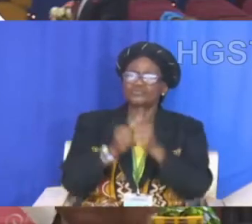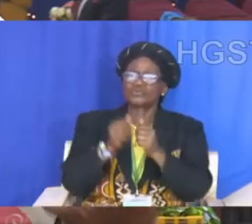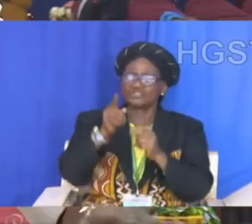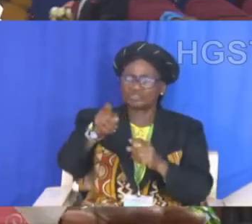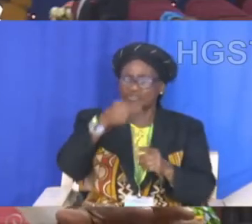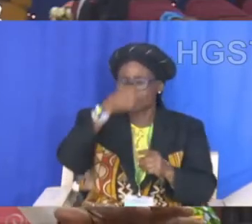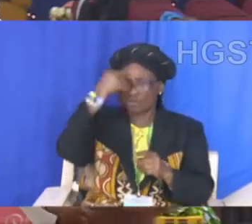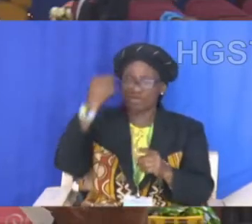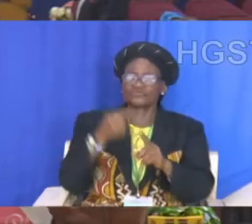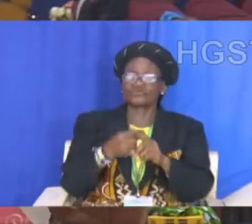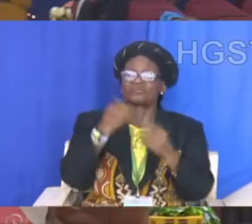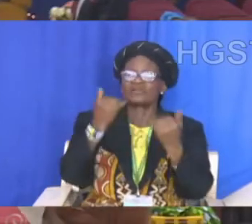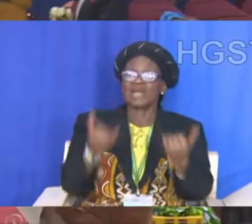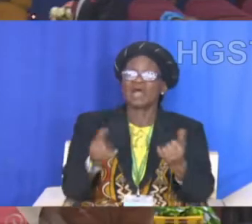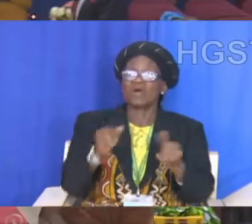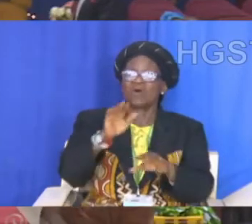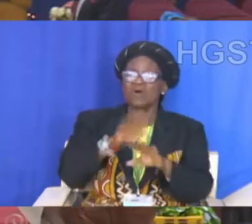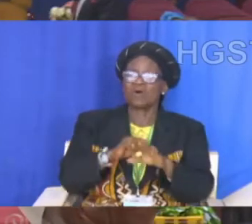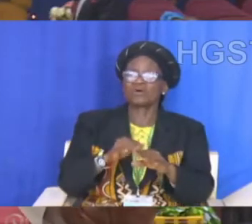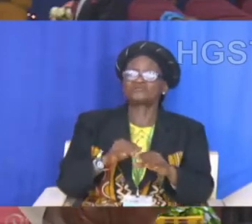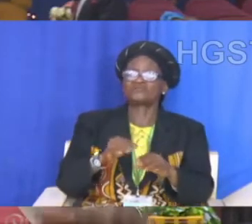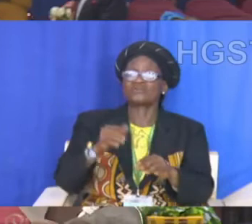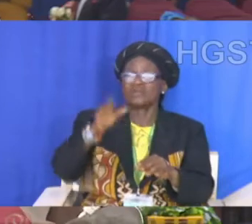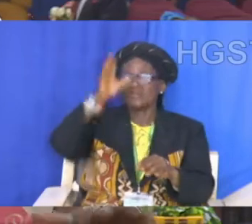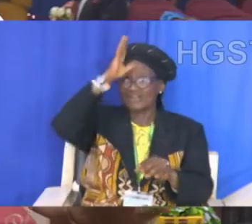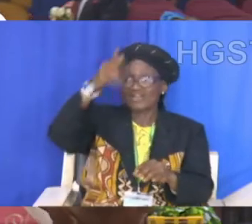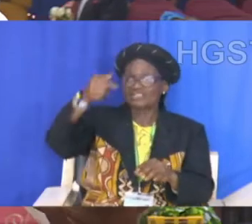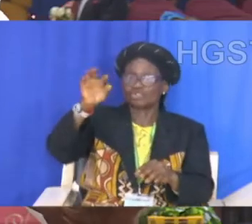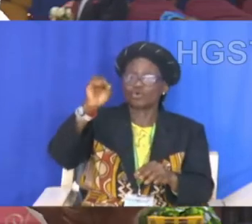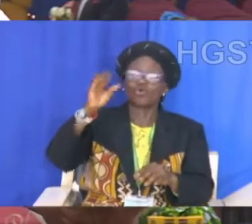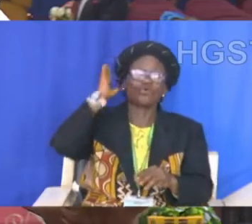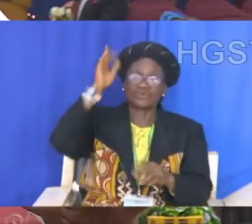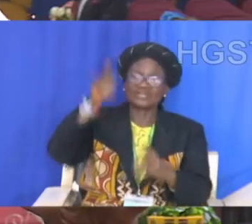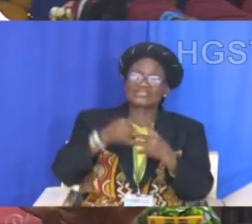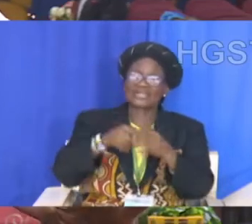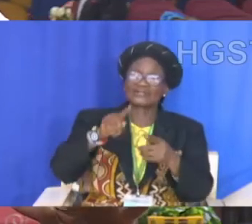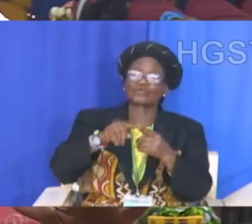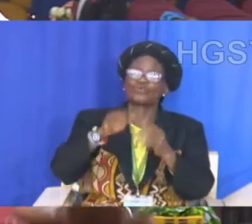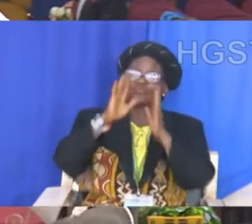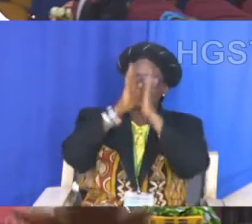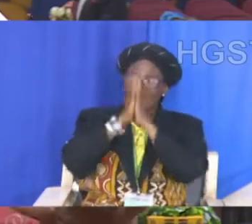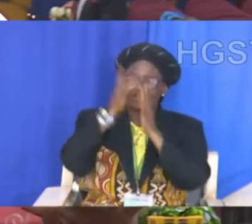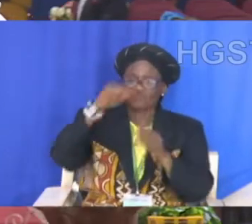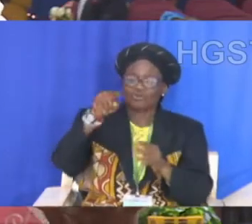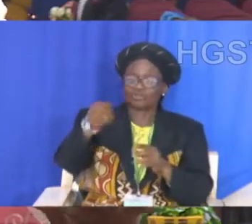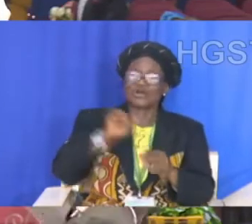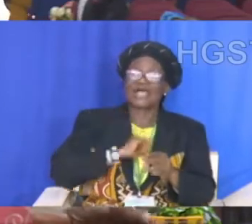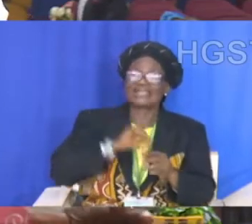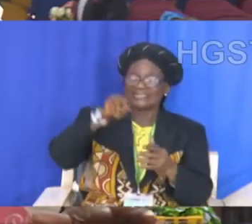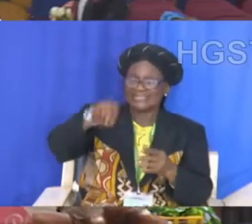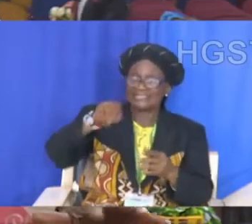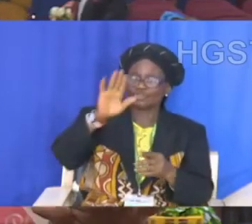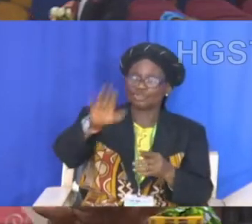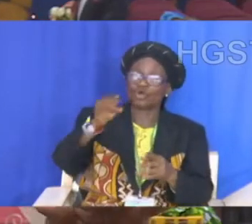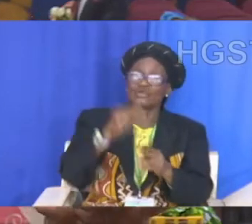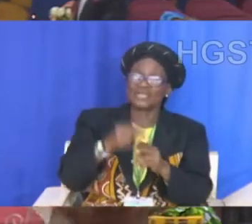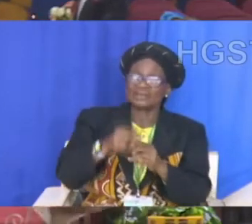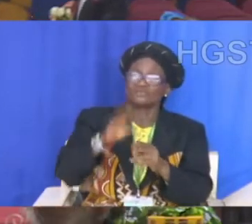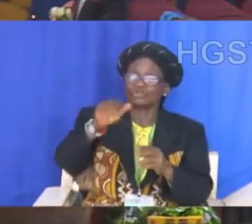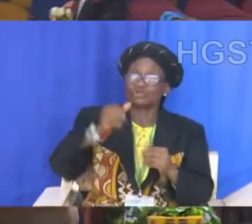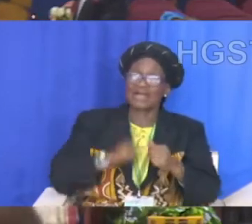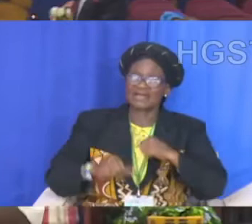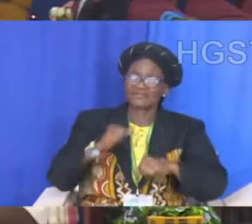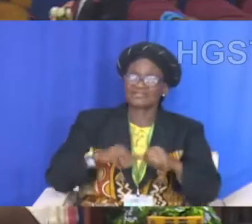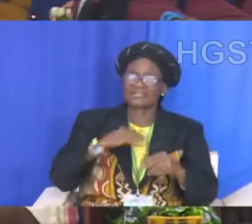to pray for you. And so I'll be needing your names, your address, and your prayer requests. And